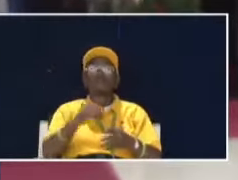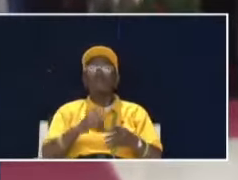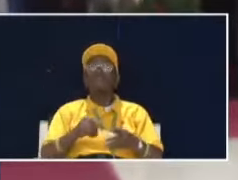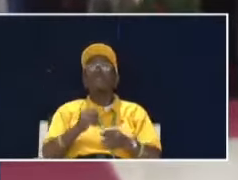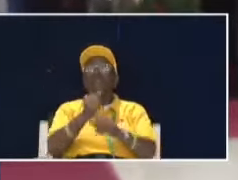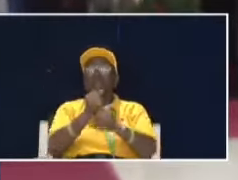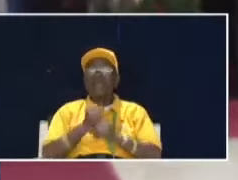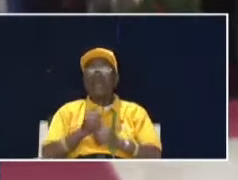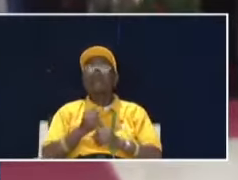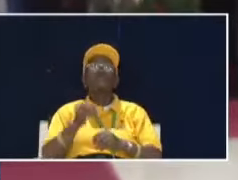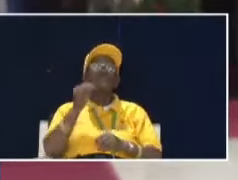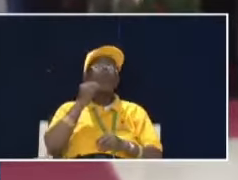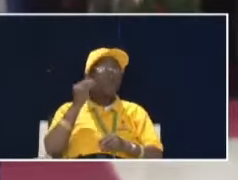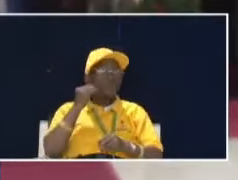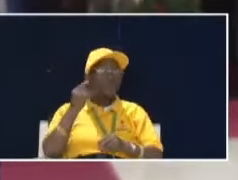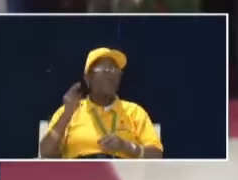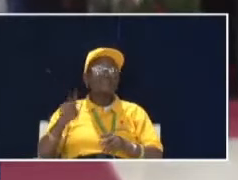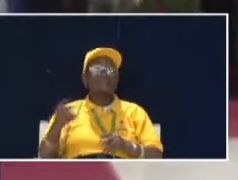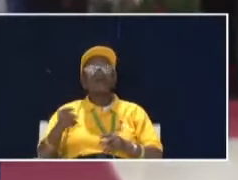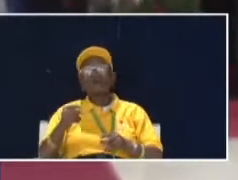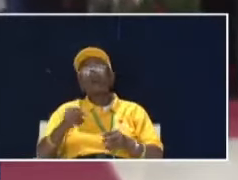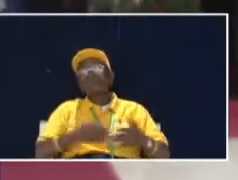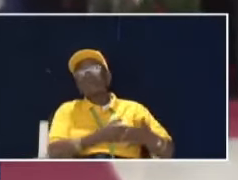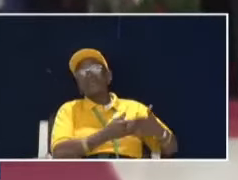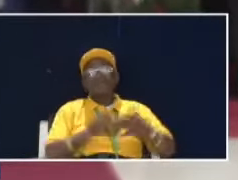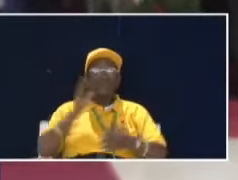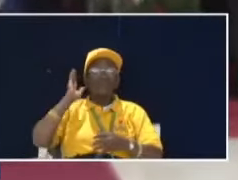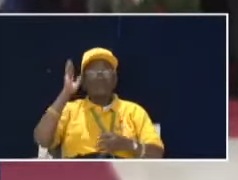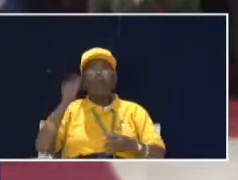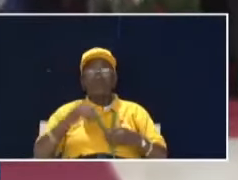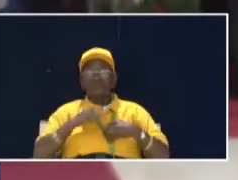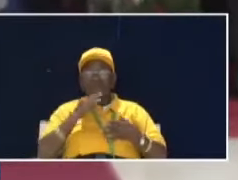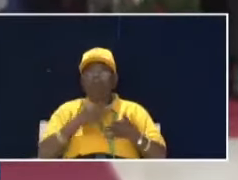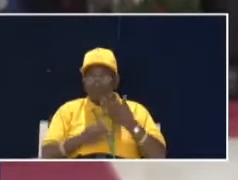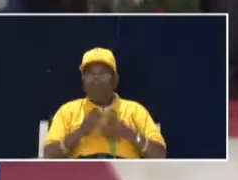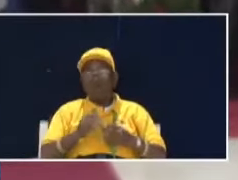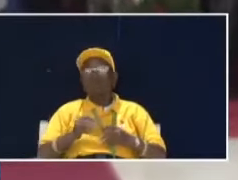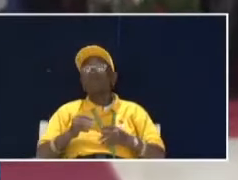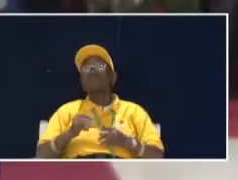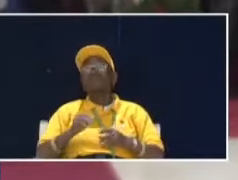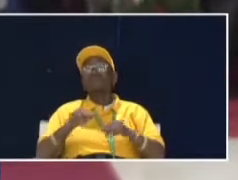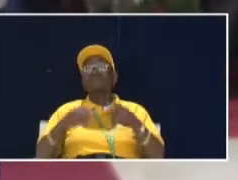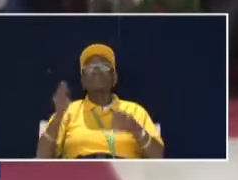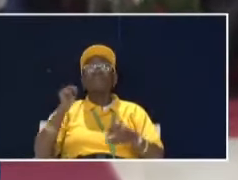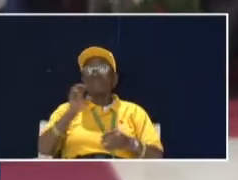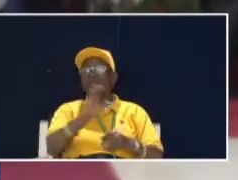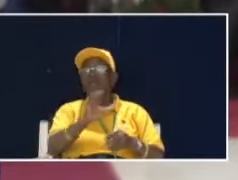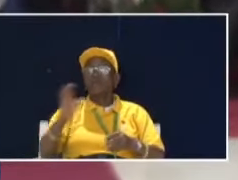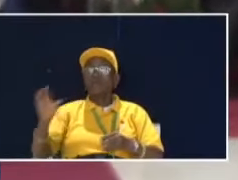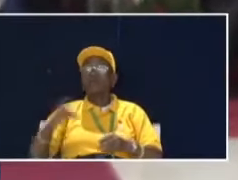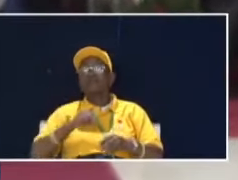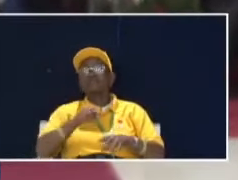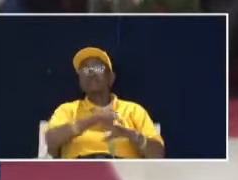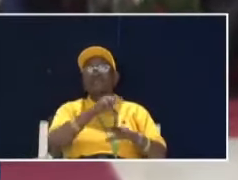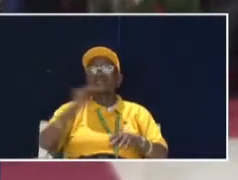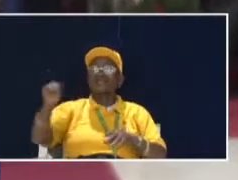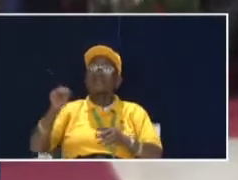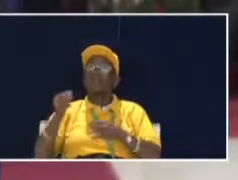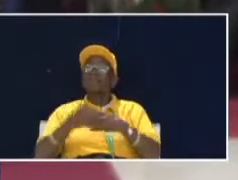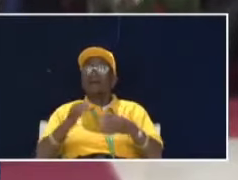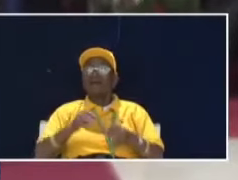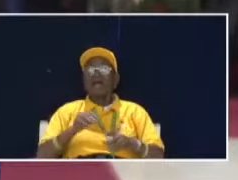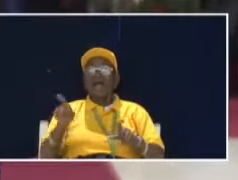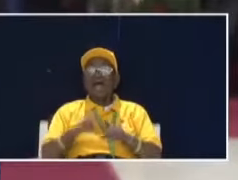Give them a bottle of Coke or so each and send them back. As soon as they left, I ran to my prayer